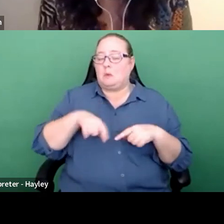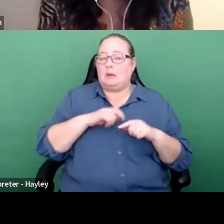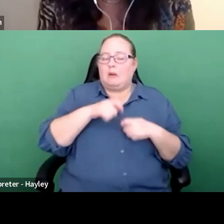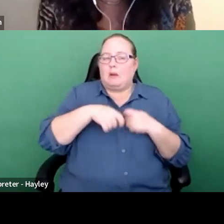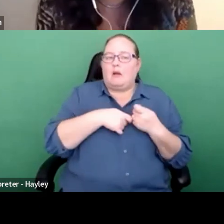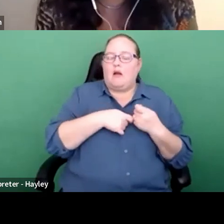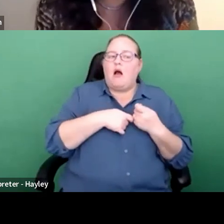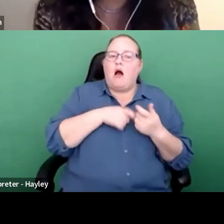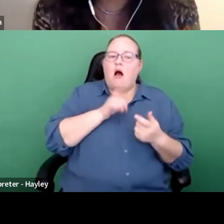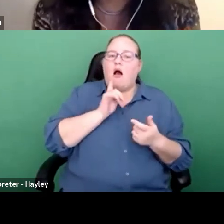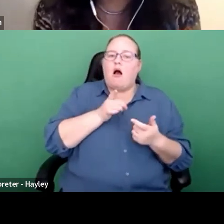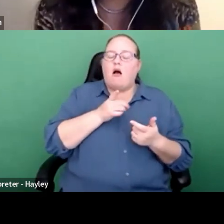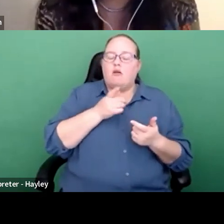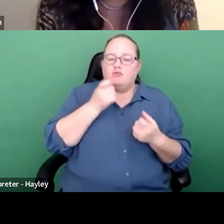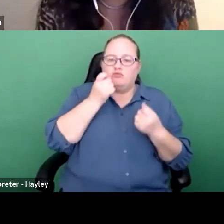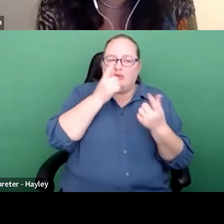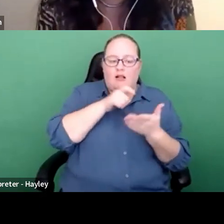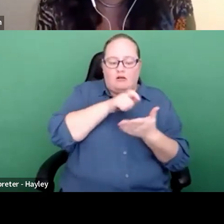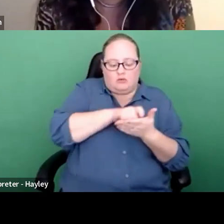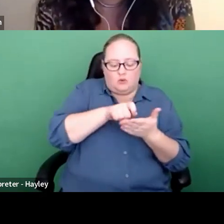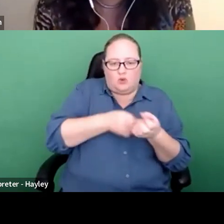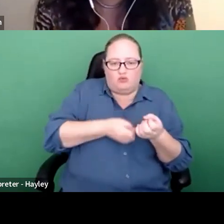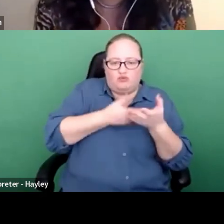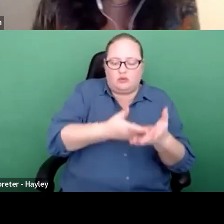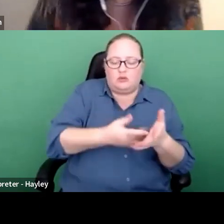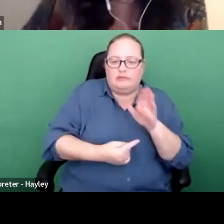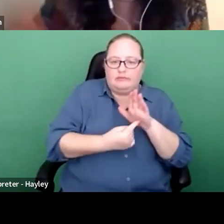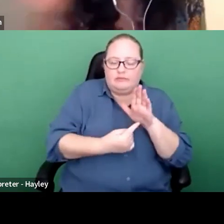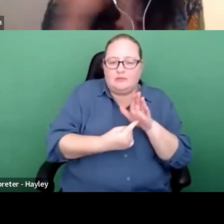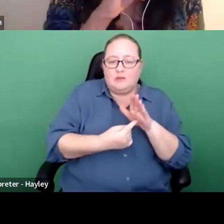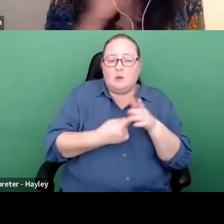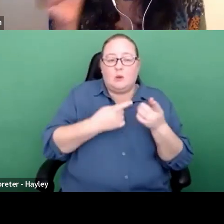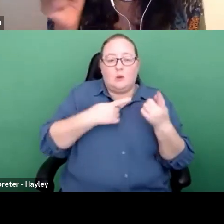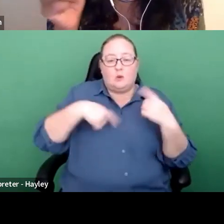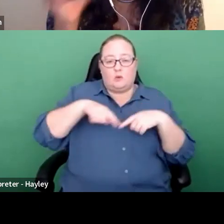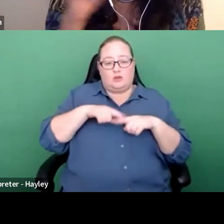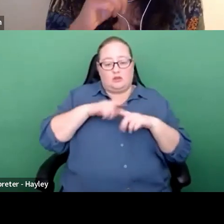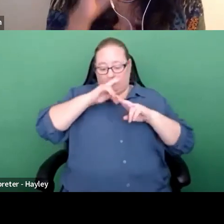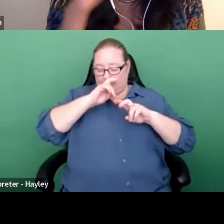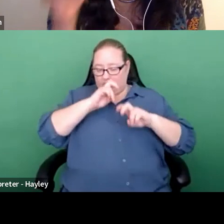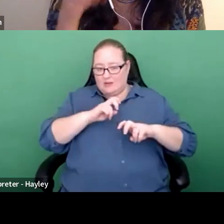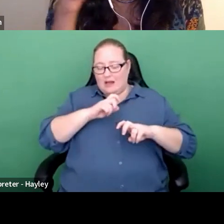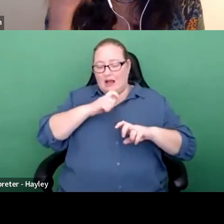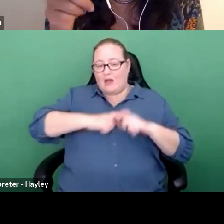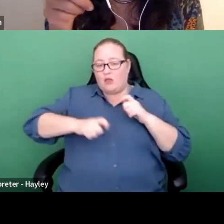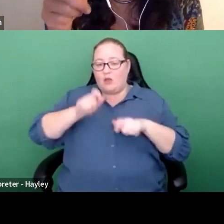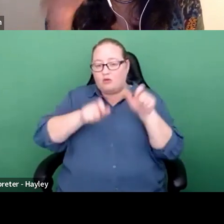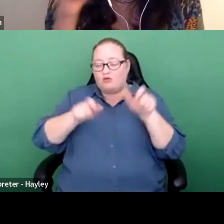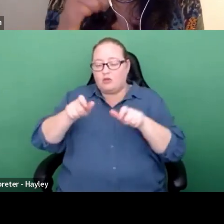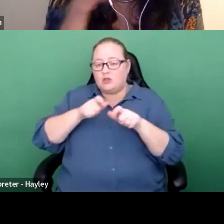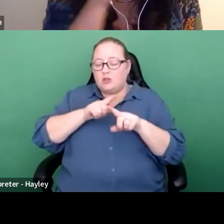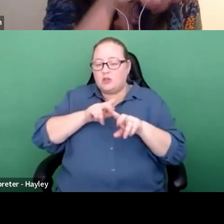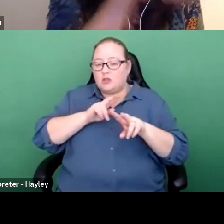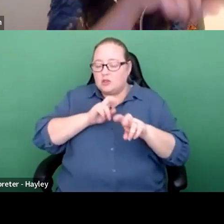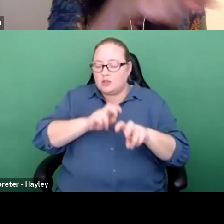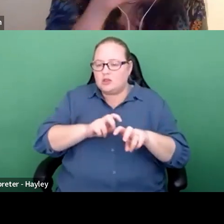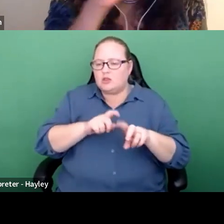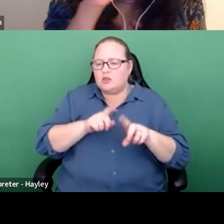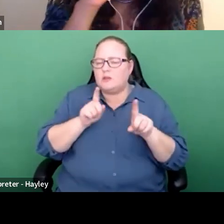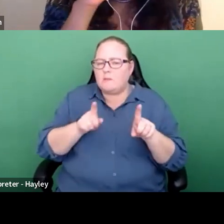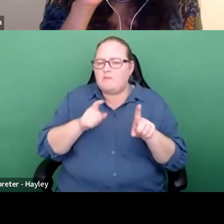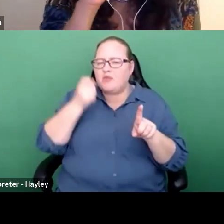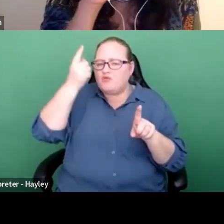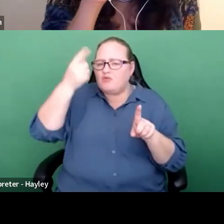about, what is it that we as bringing as ethnographers specifically. But I just realized that I actually have an answer to my question to